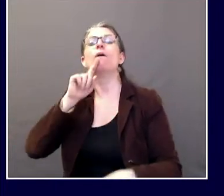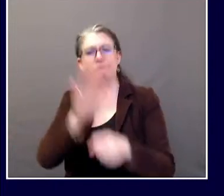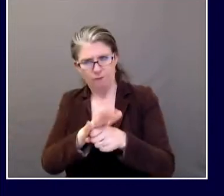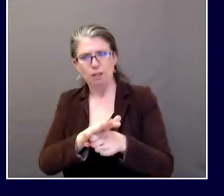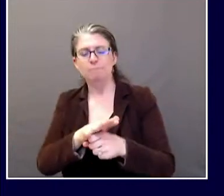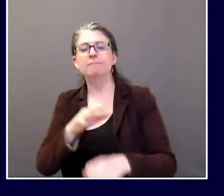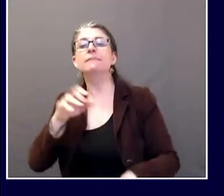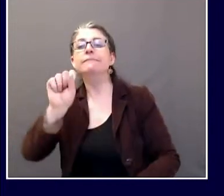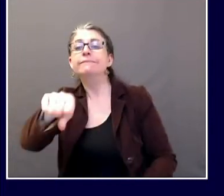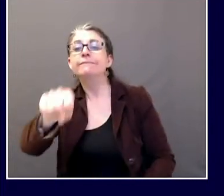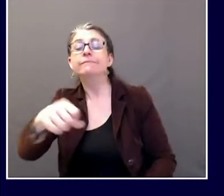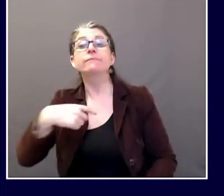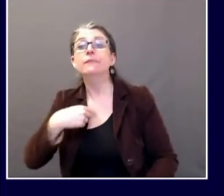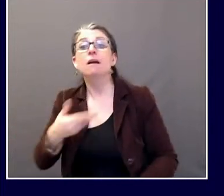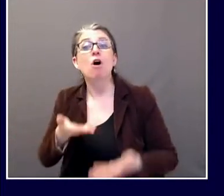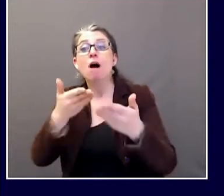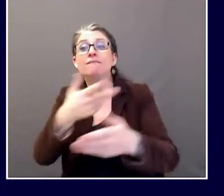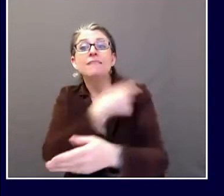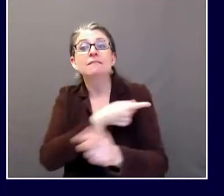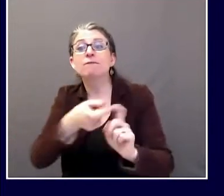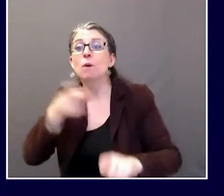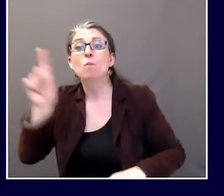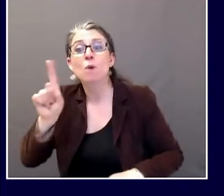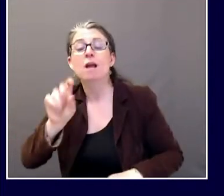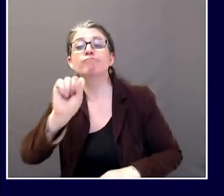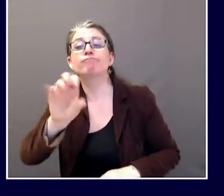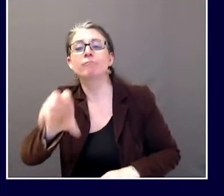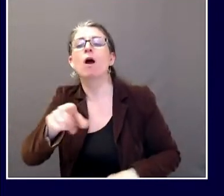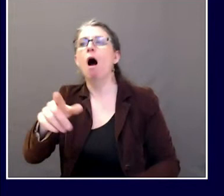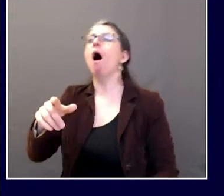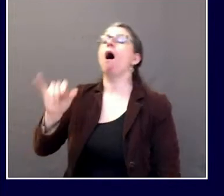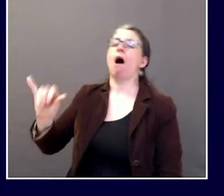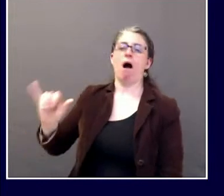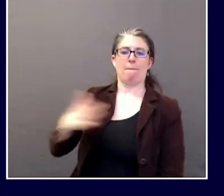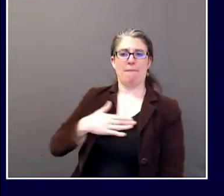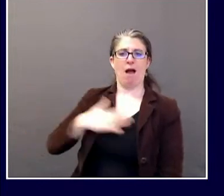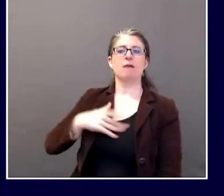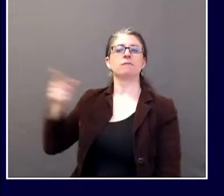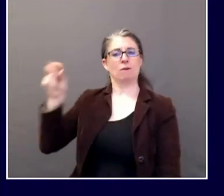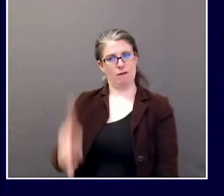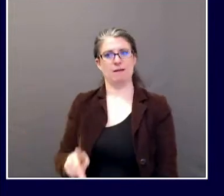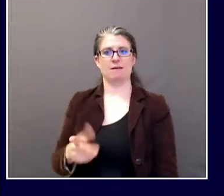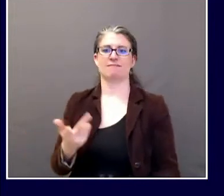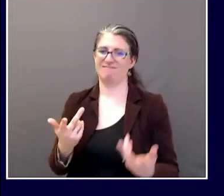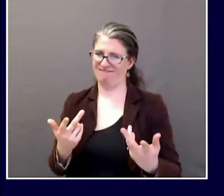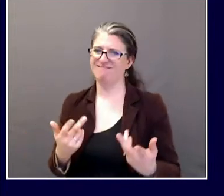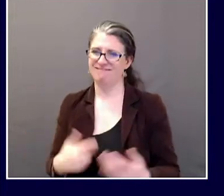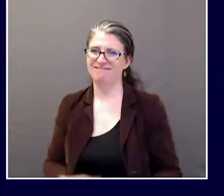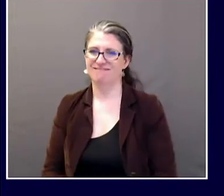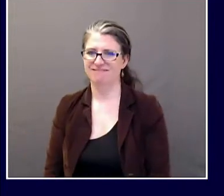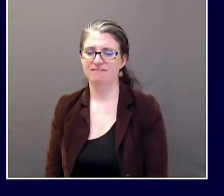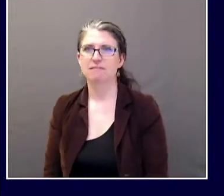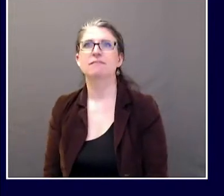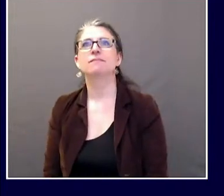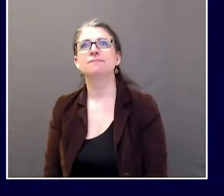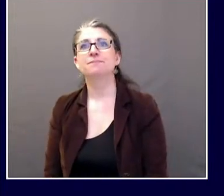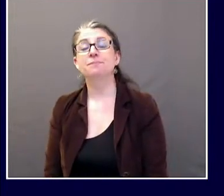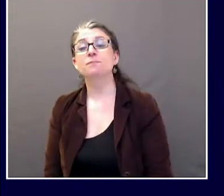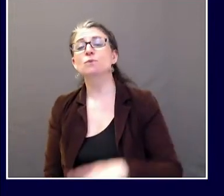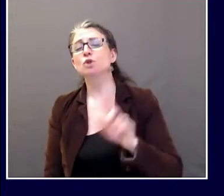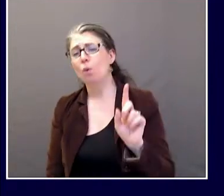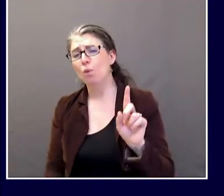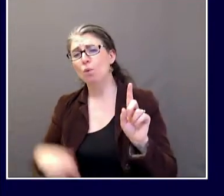are doing is they're attempting to find people who are waiting in line and telling them, this